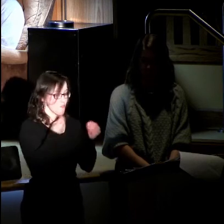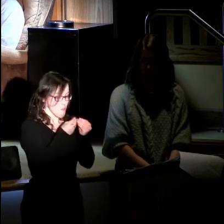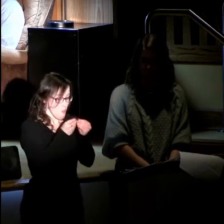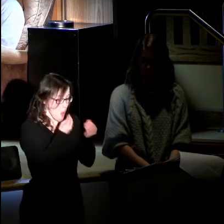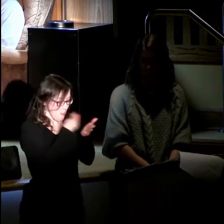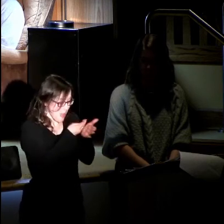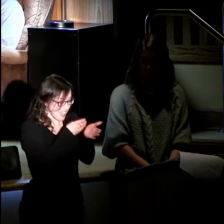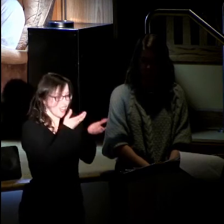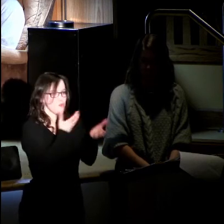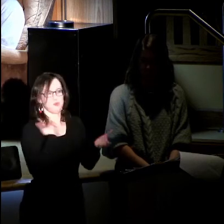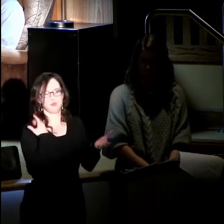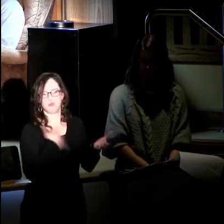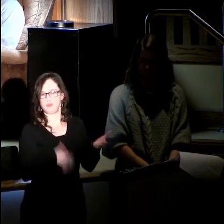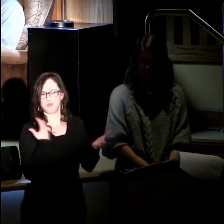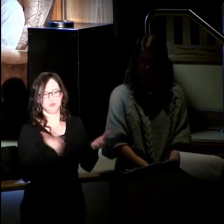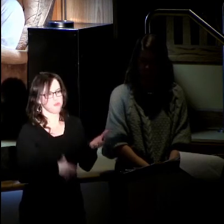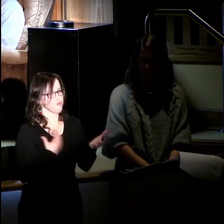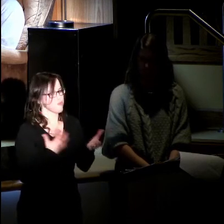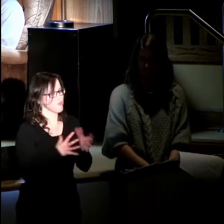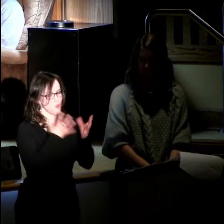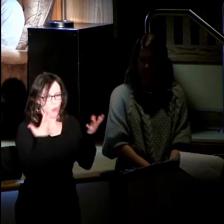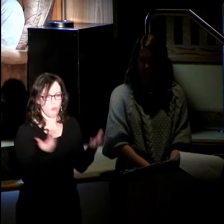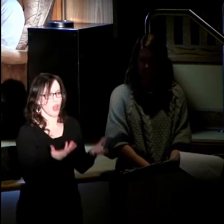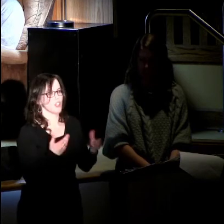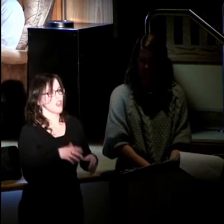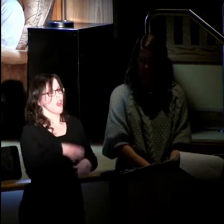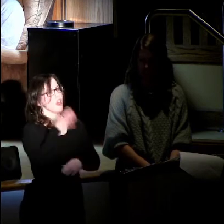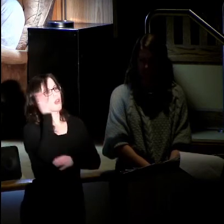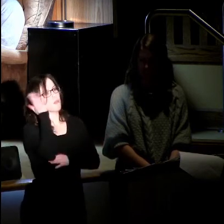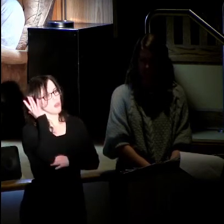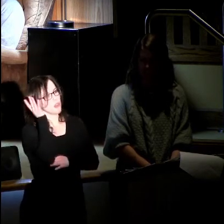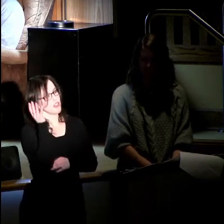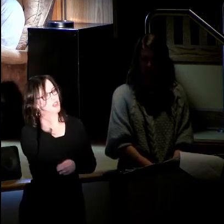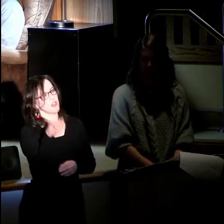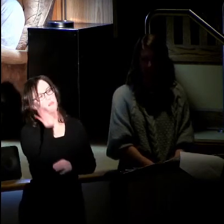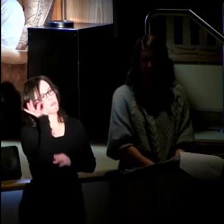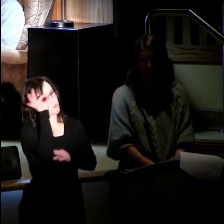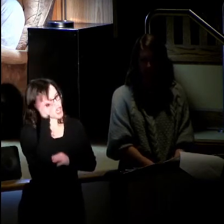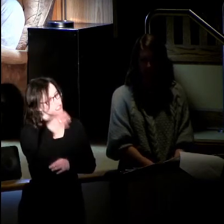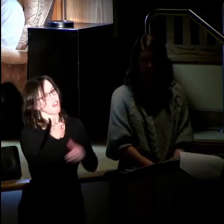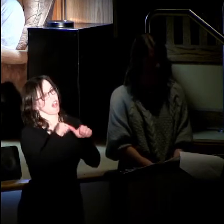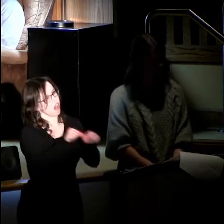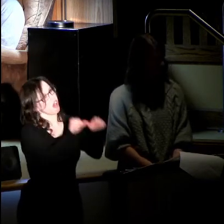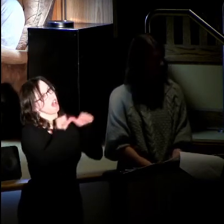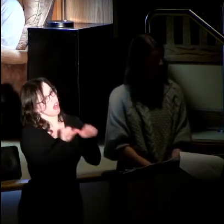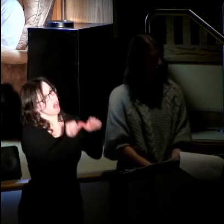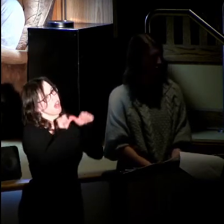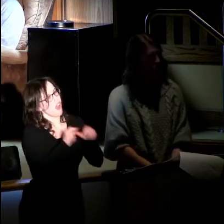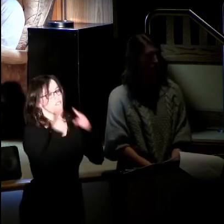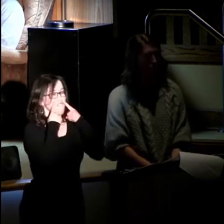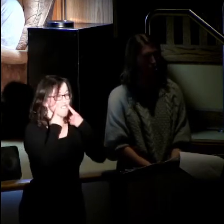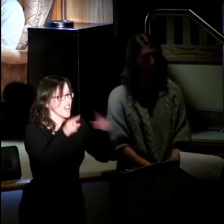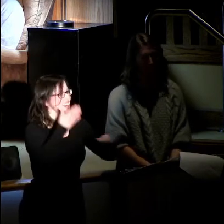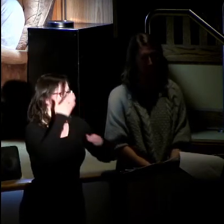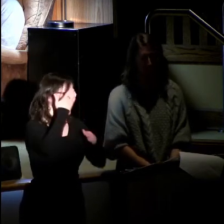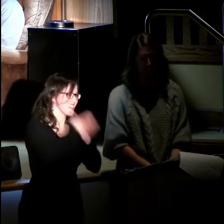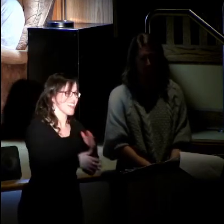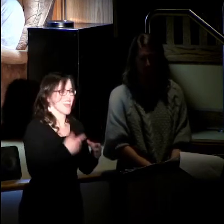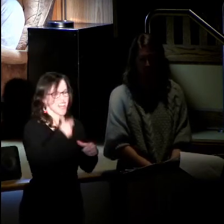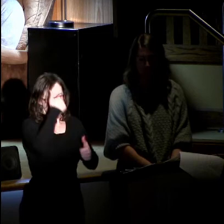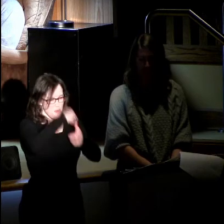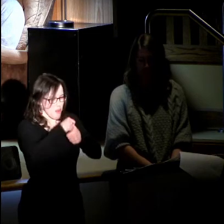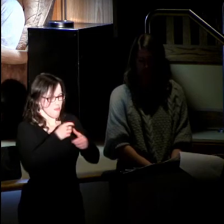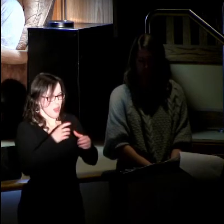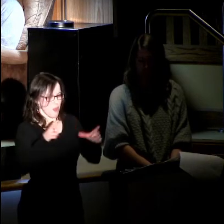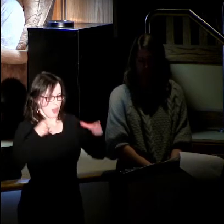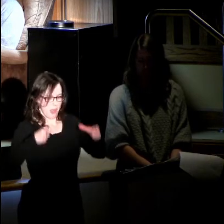about. The service seemed to drag on forever. But then finally, the big moment arrived. As long as I live, I'll never forget the thrill